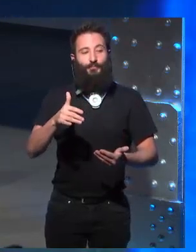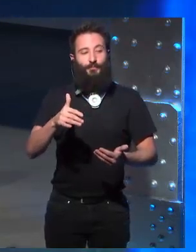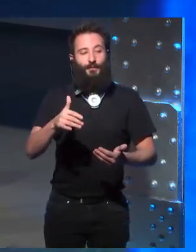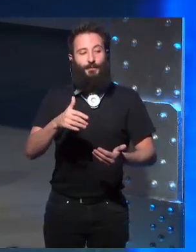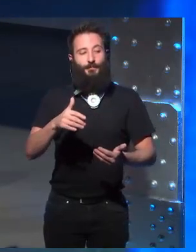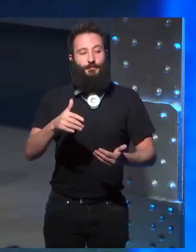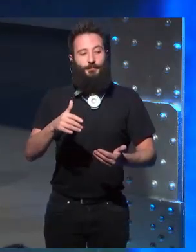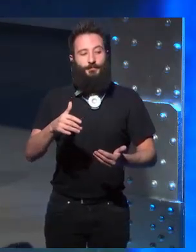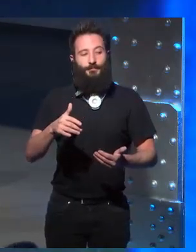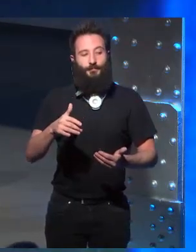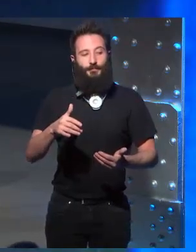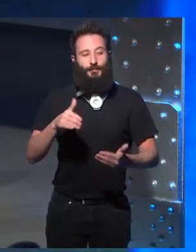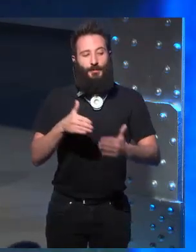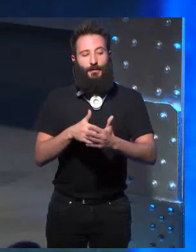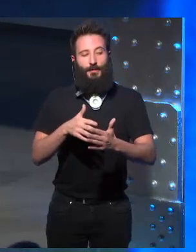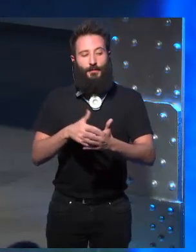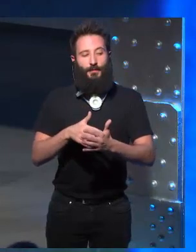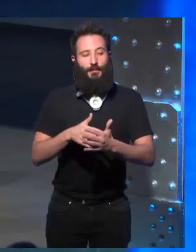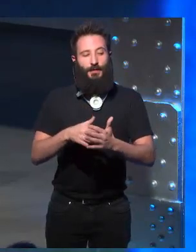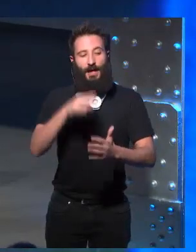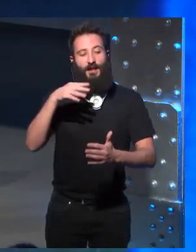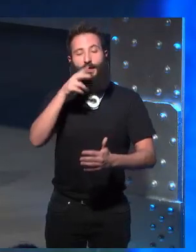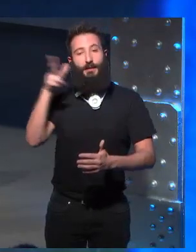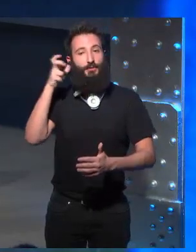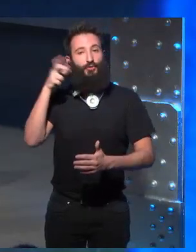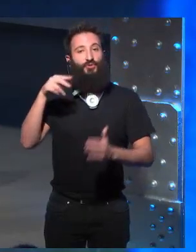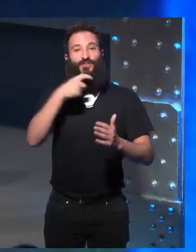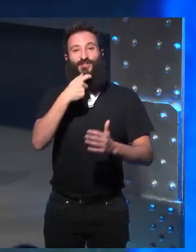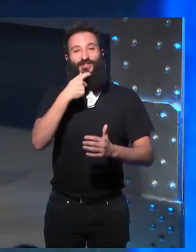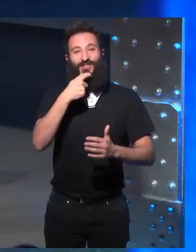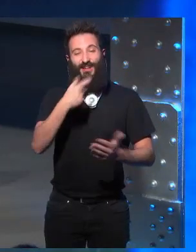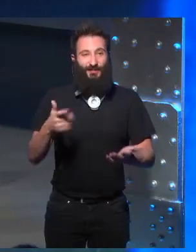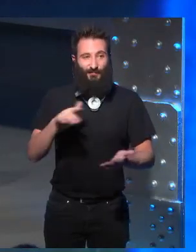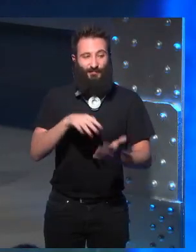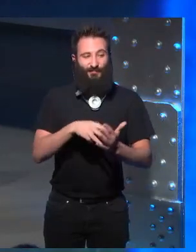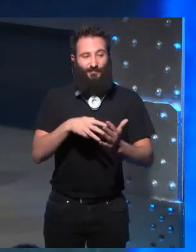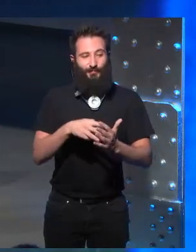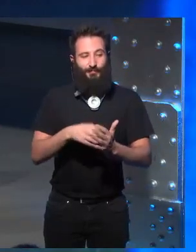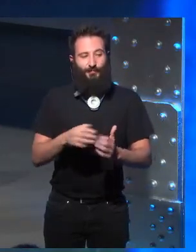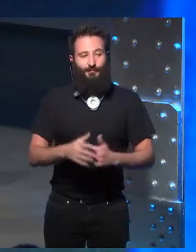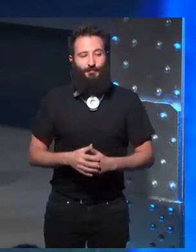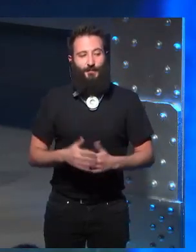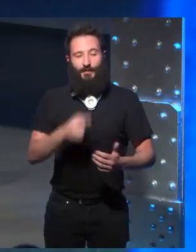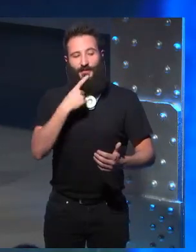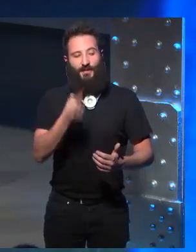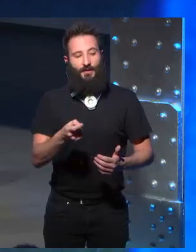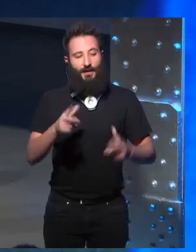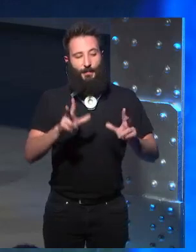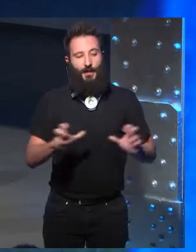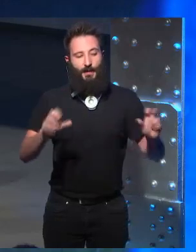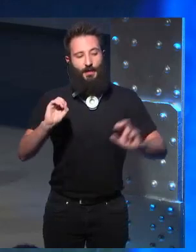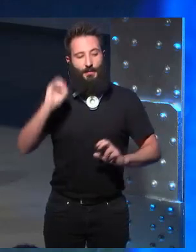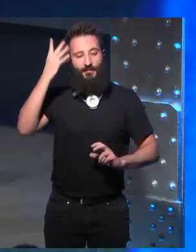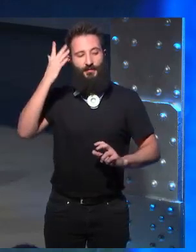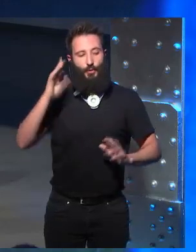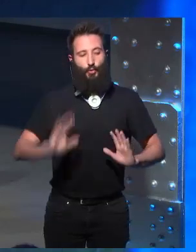that for real new revolutionary ideas to spread through